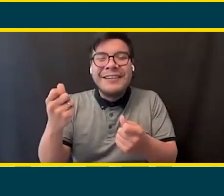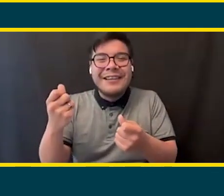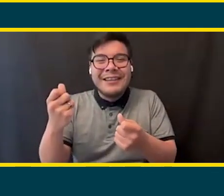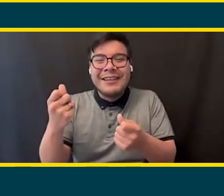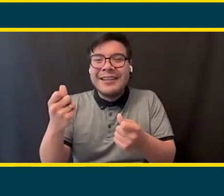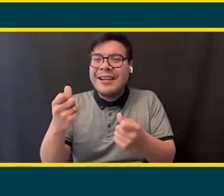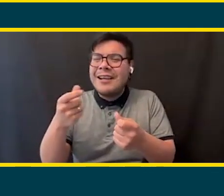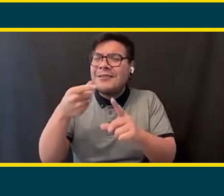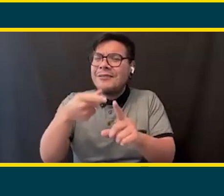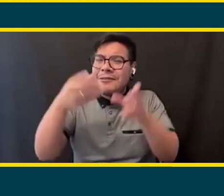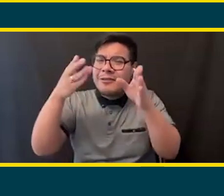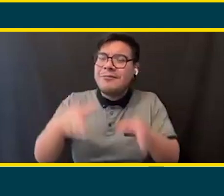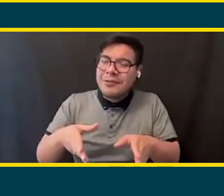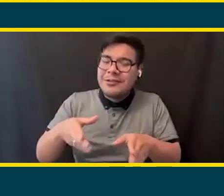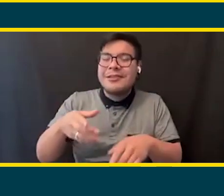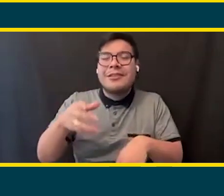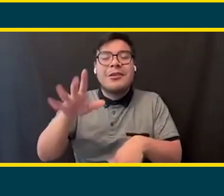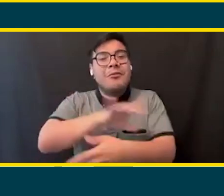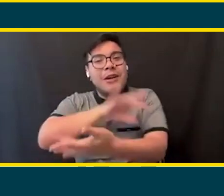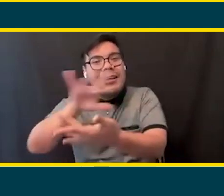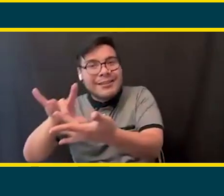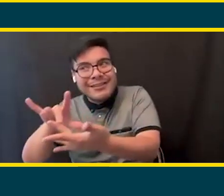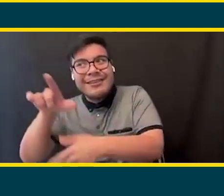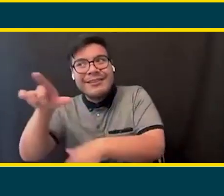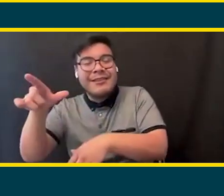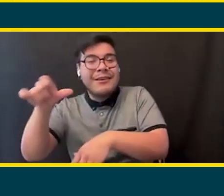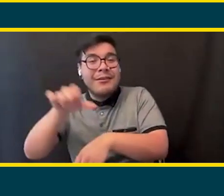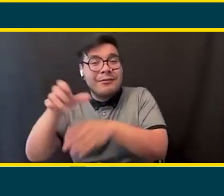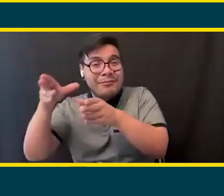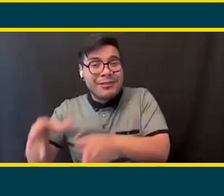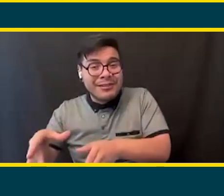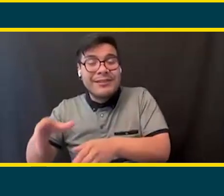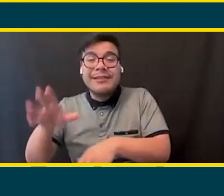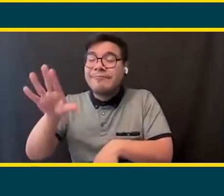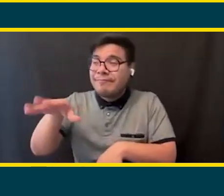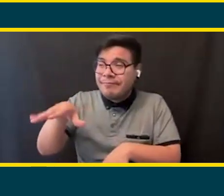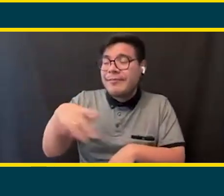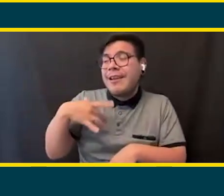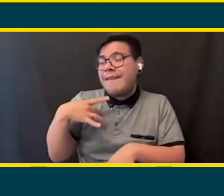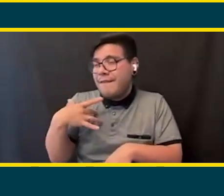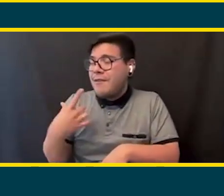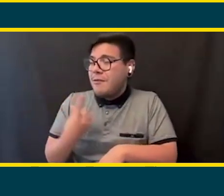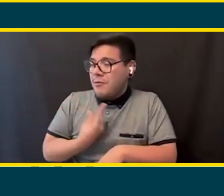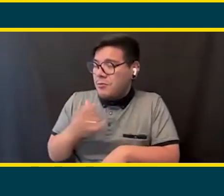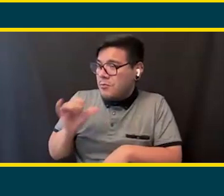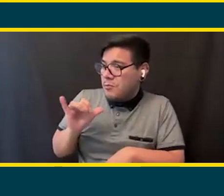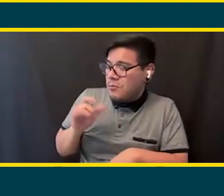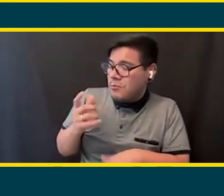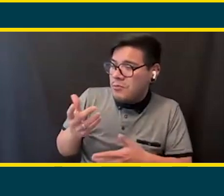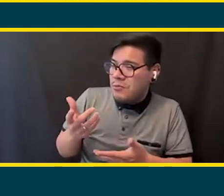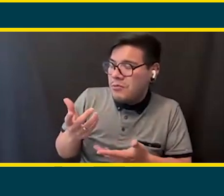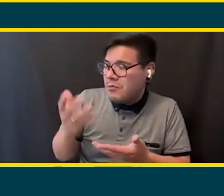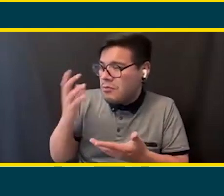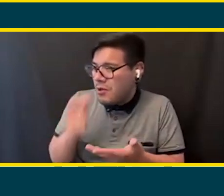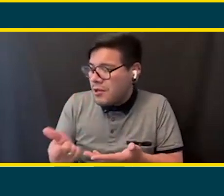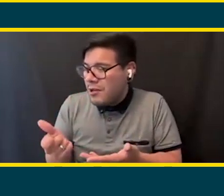who reaches out to the other person and says, I'm feeling lonely too. Why don't